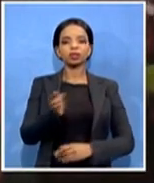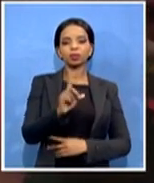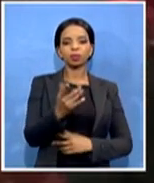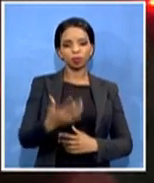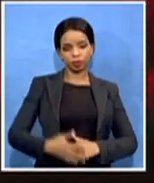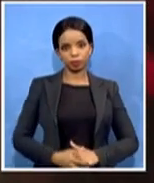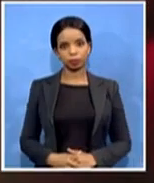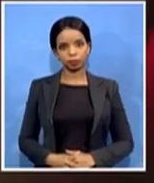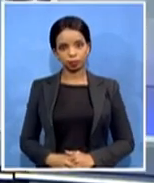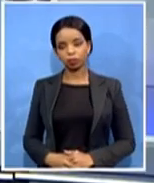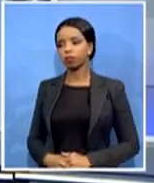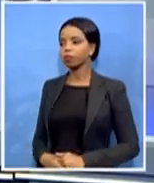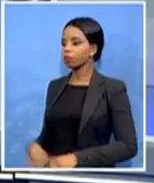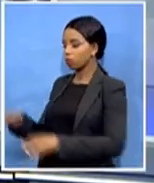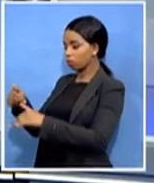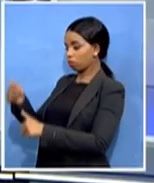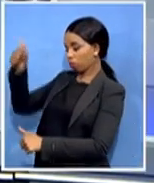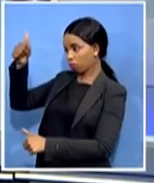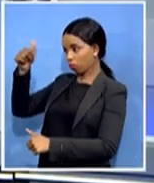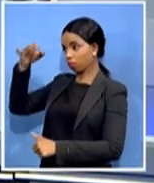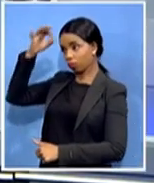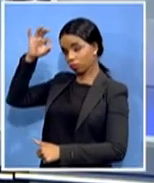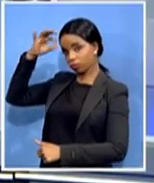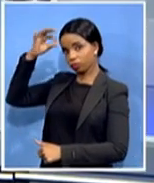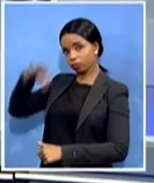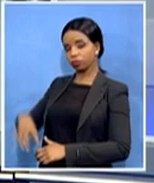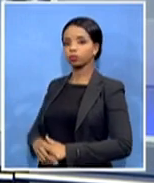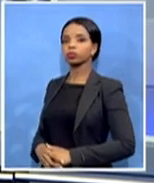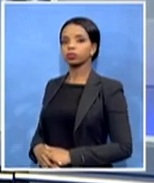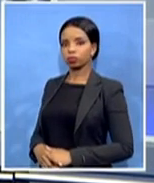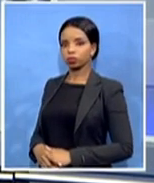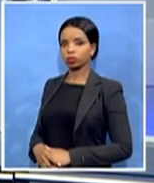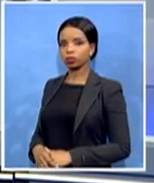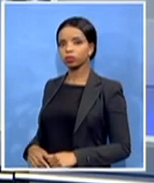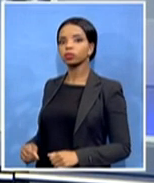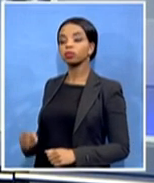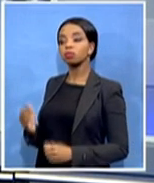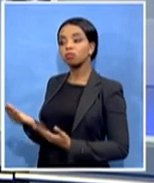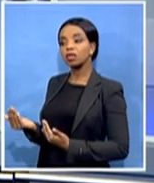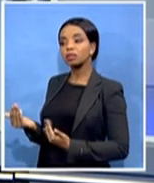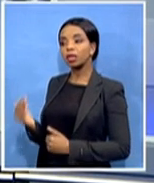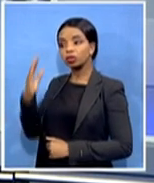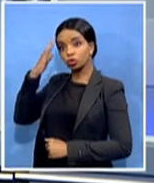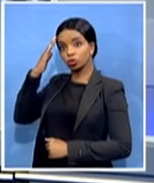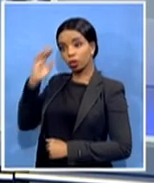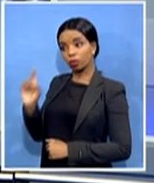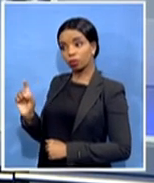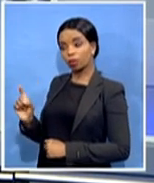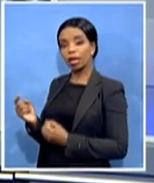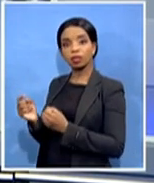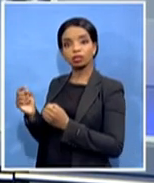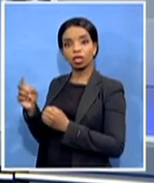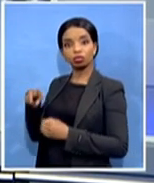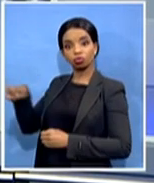do you expect him to know about this trip? Pardon? As the head of state, do